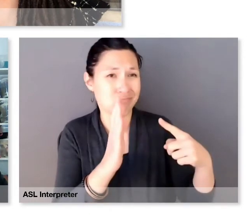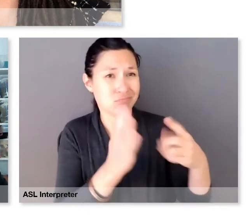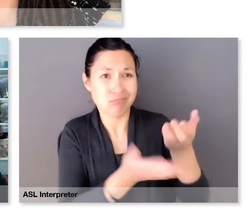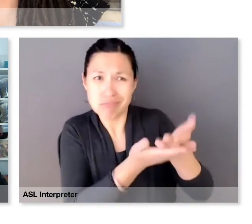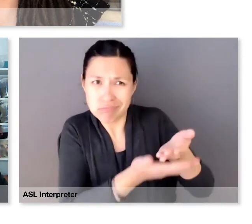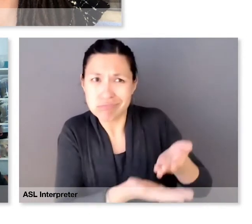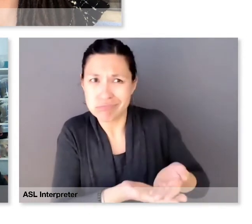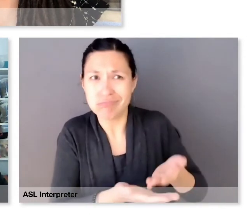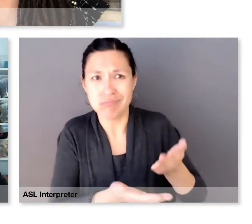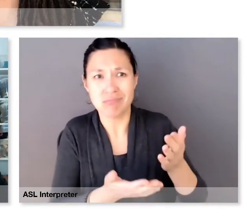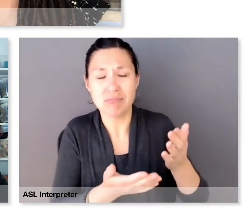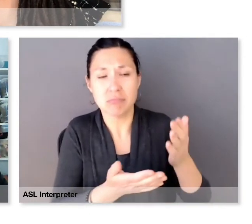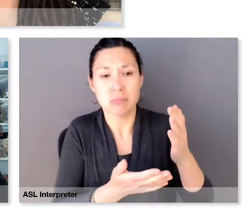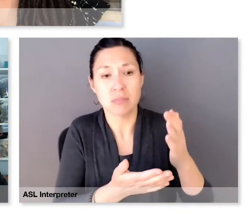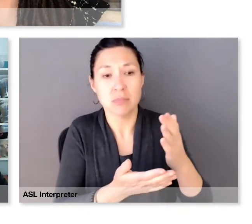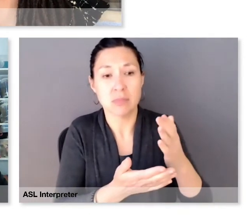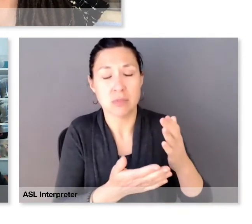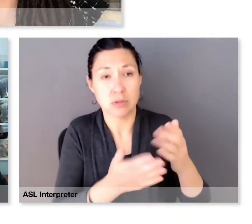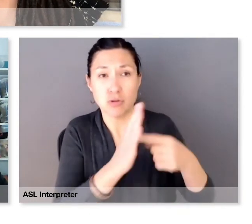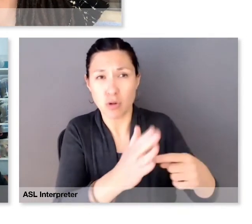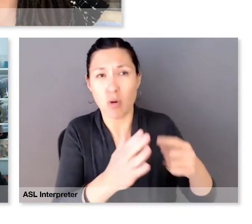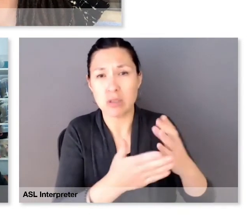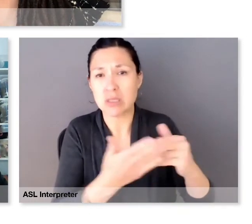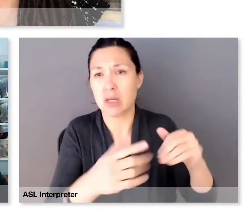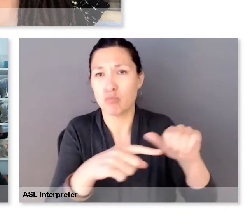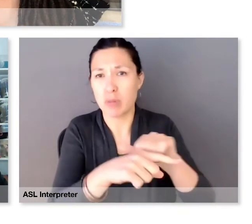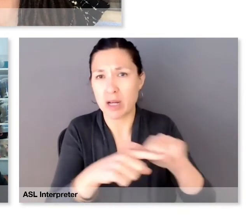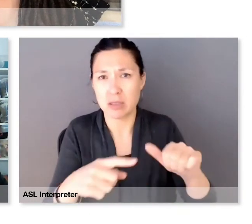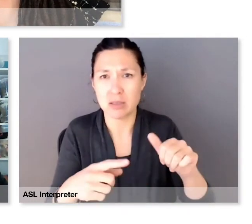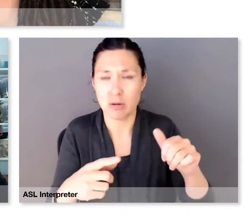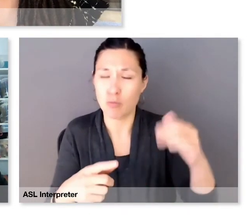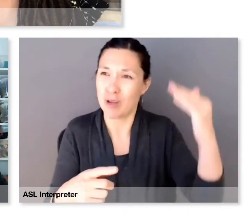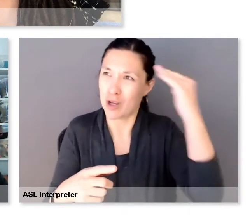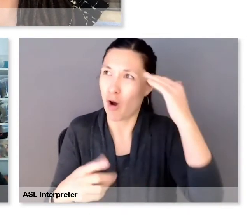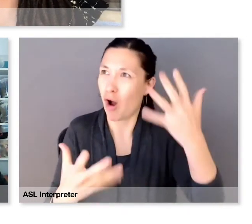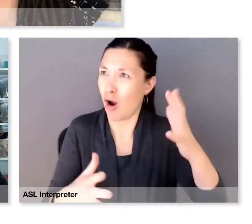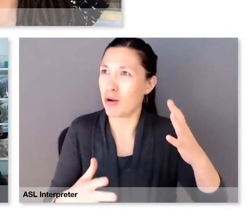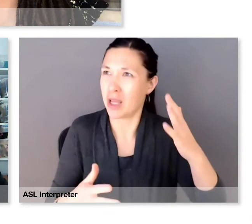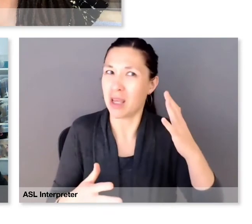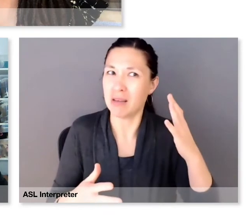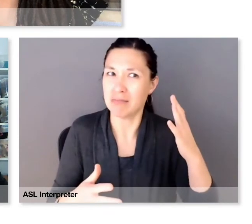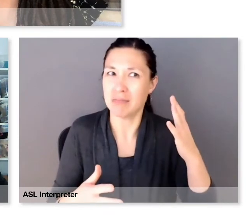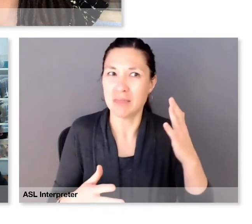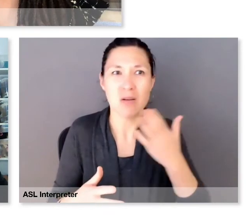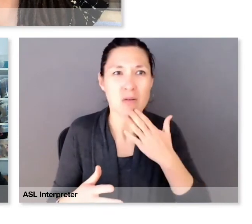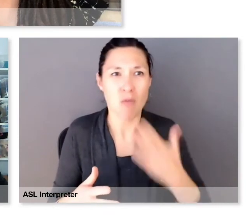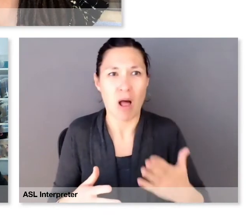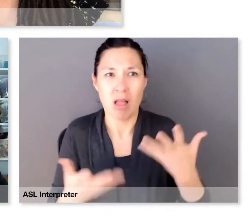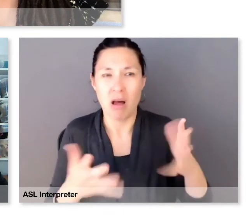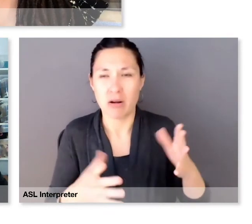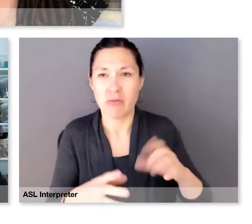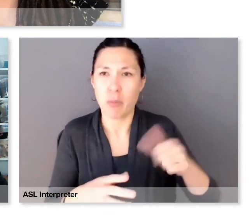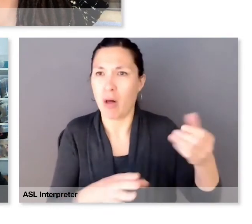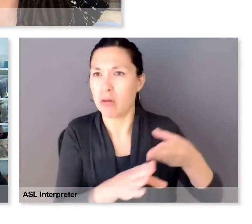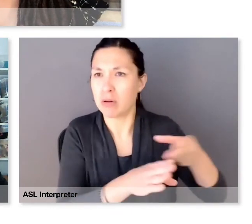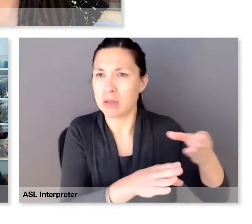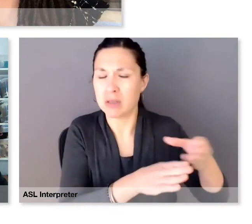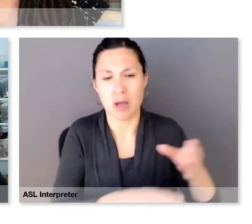some of the kind of practices that we already know well from other domains? How can art and